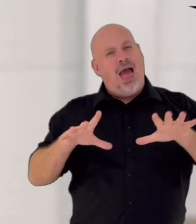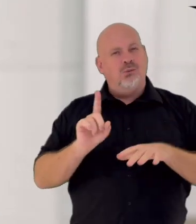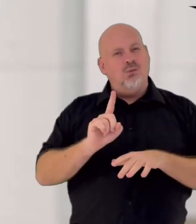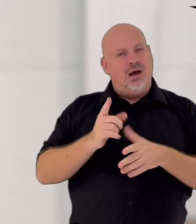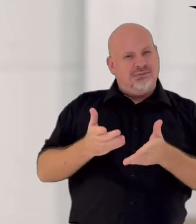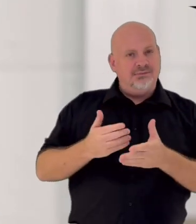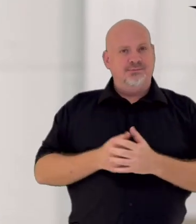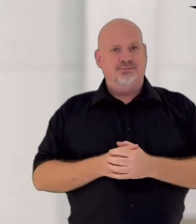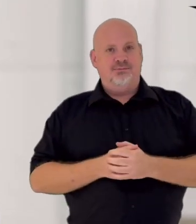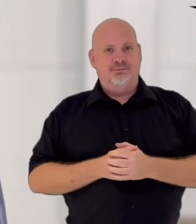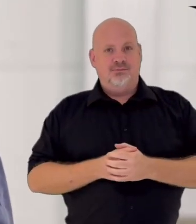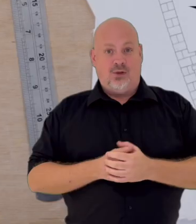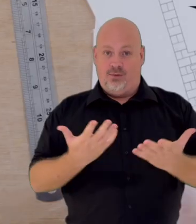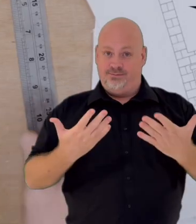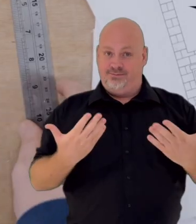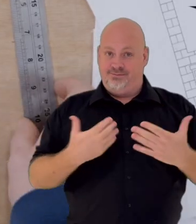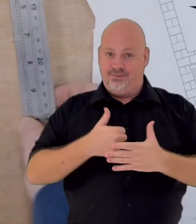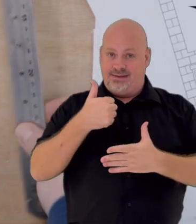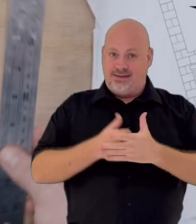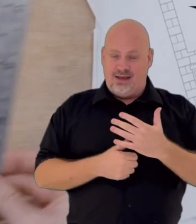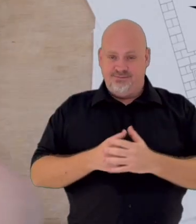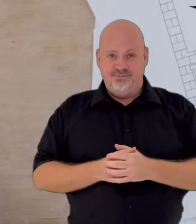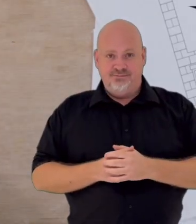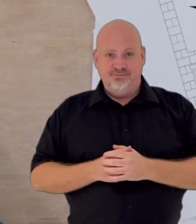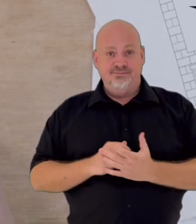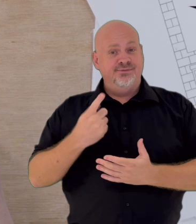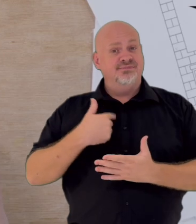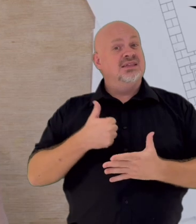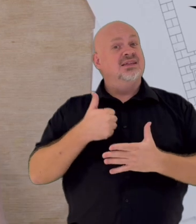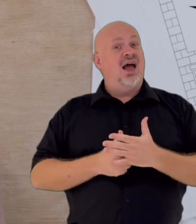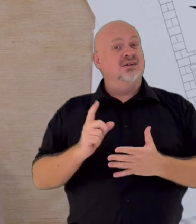Okay, so let's get started. So we're just going to start by